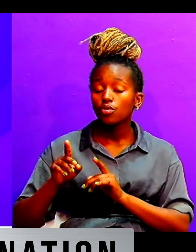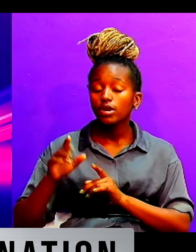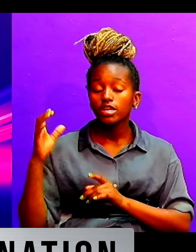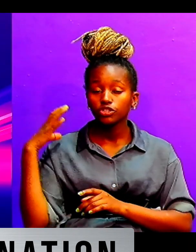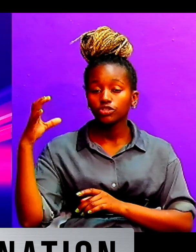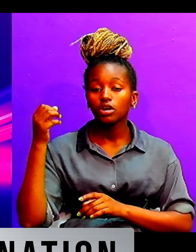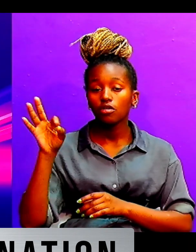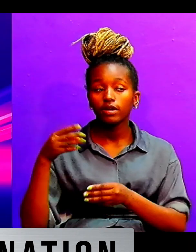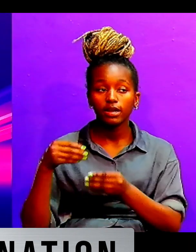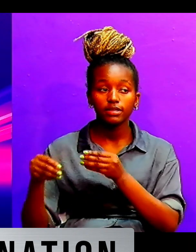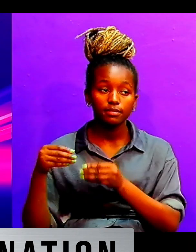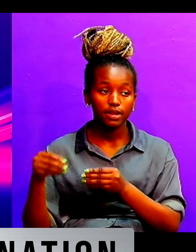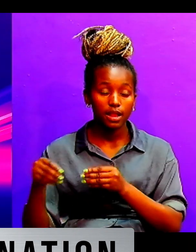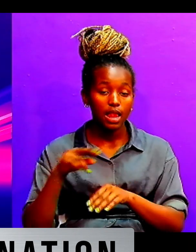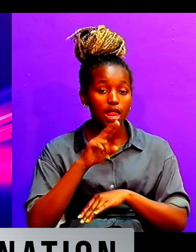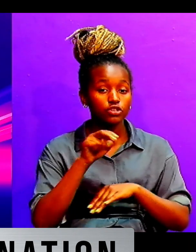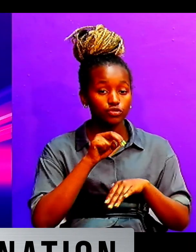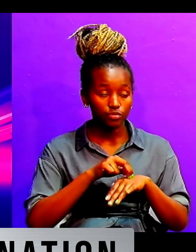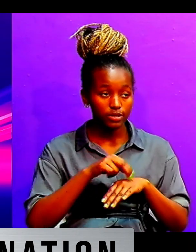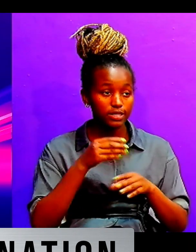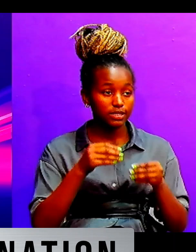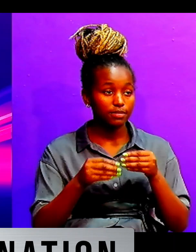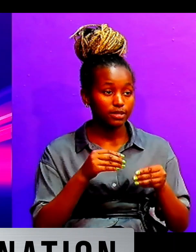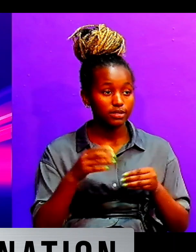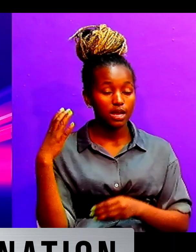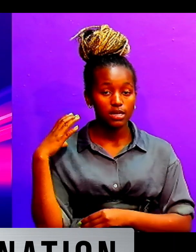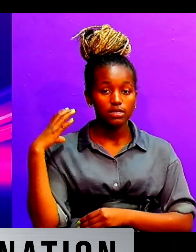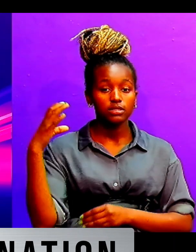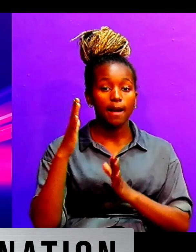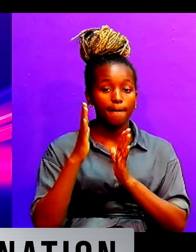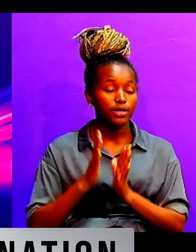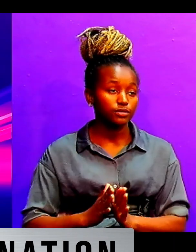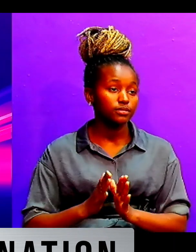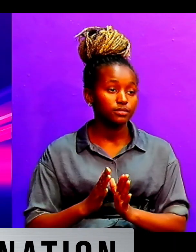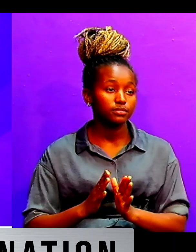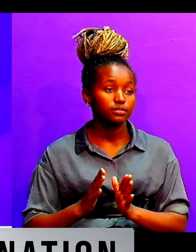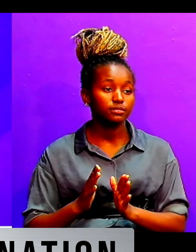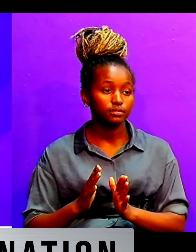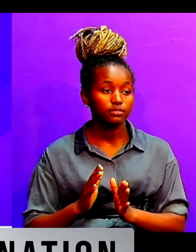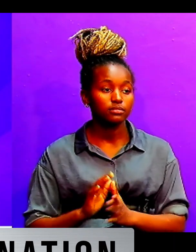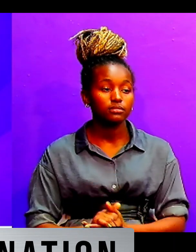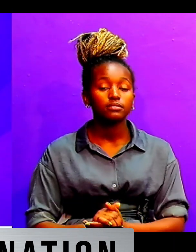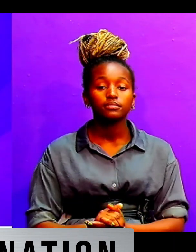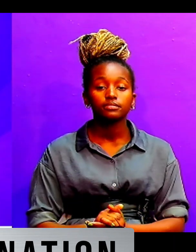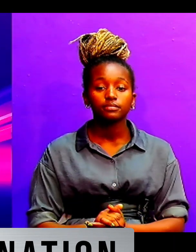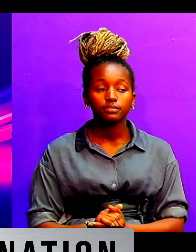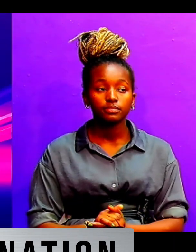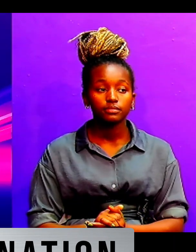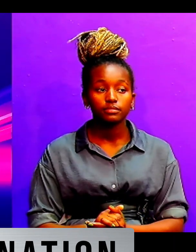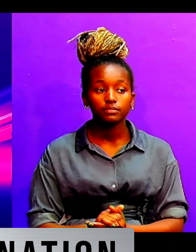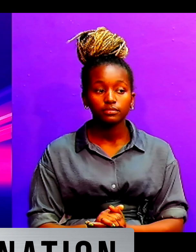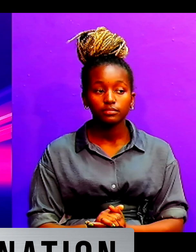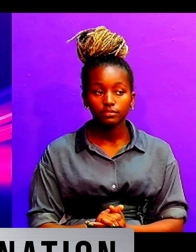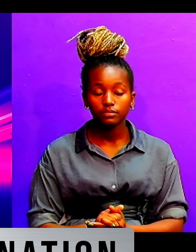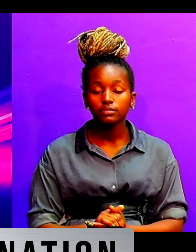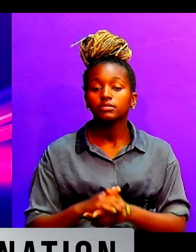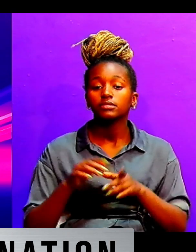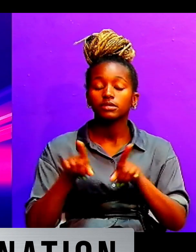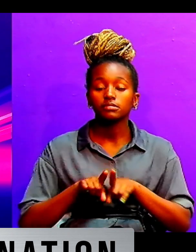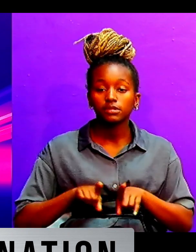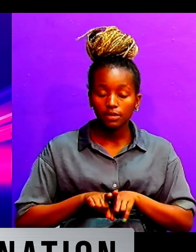Yeah, I am the National Disability Chairperson. Okay. And I also sit at the